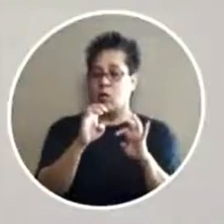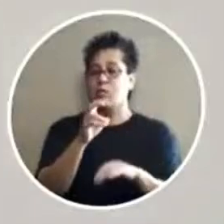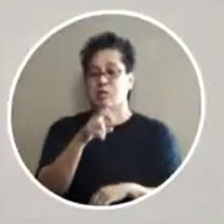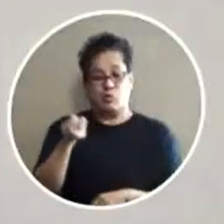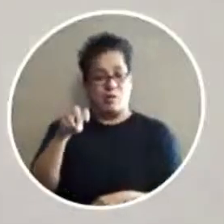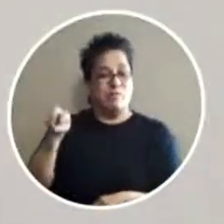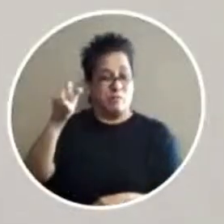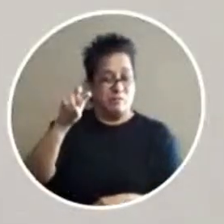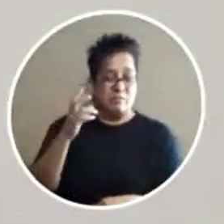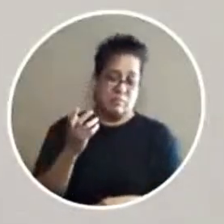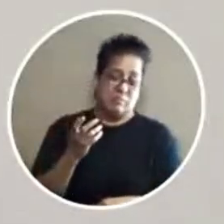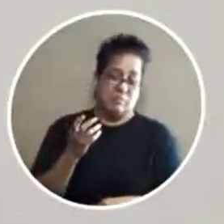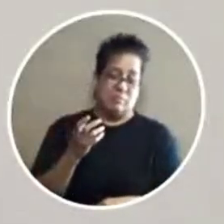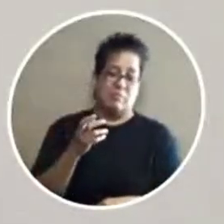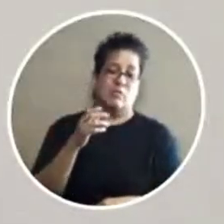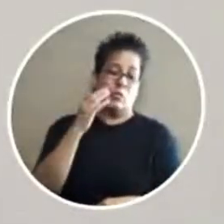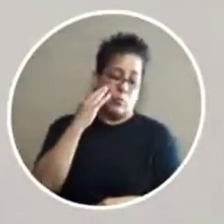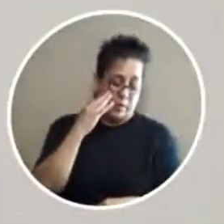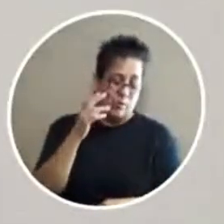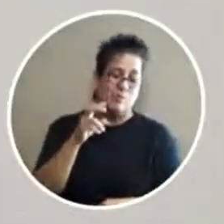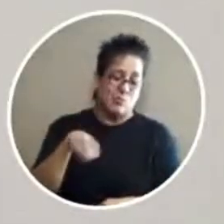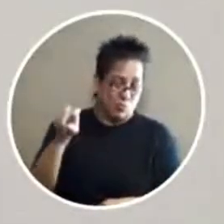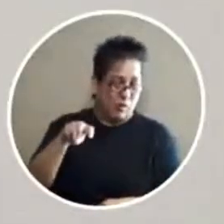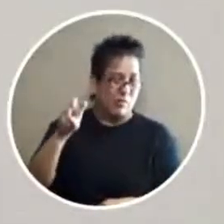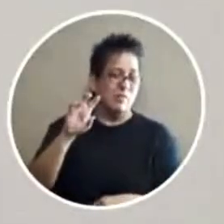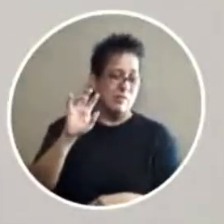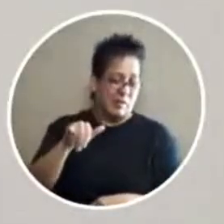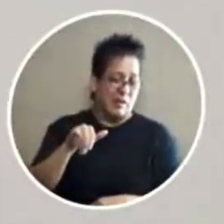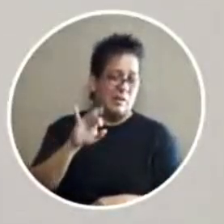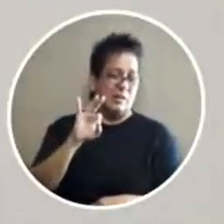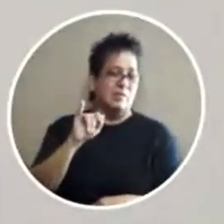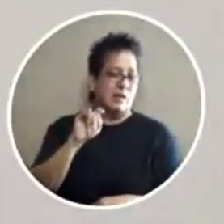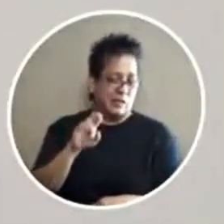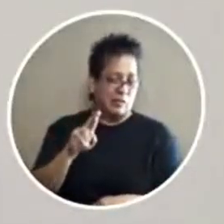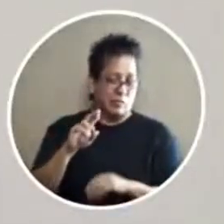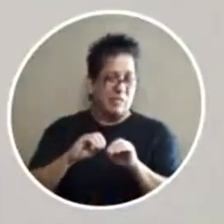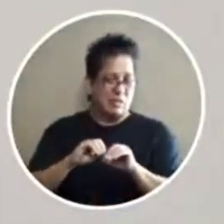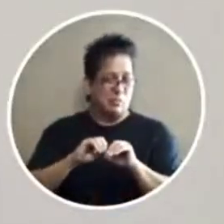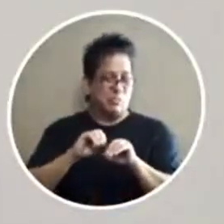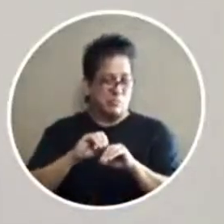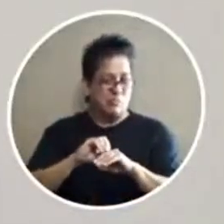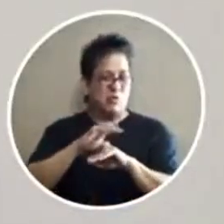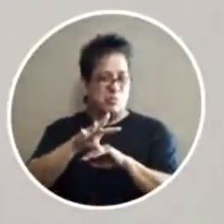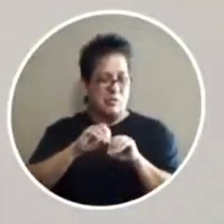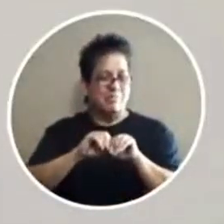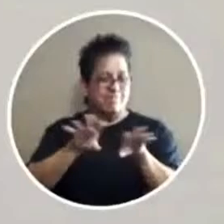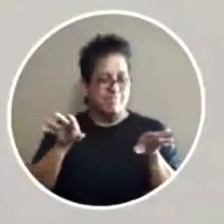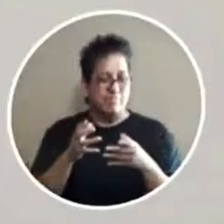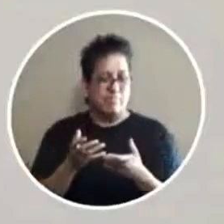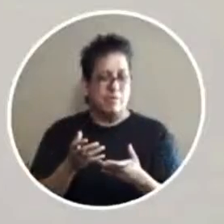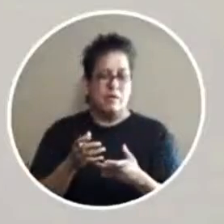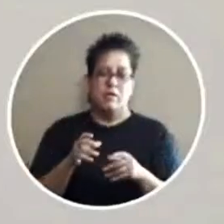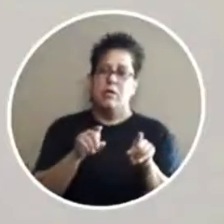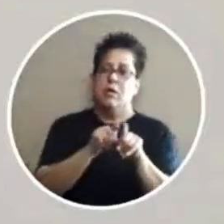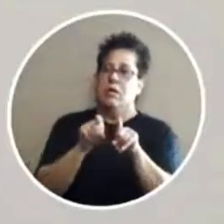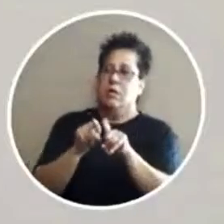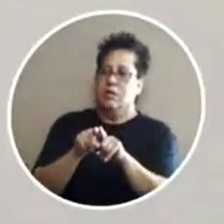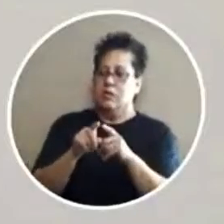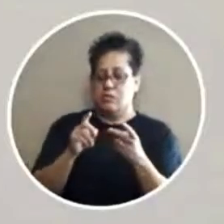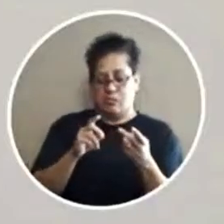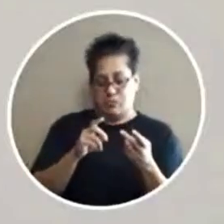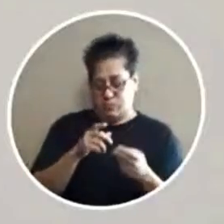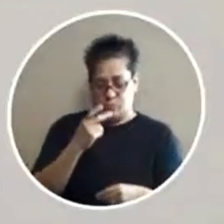we know that travel is a factor in the spread. We also saw